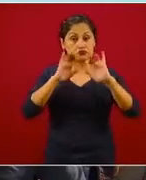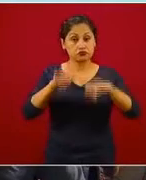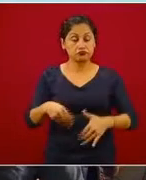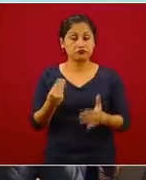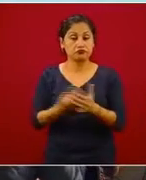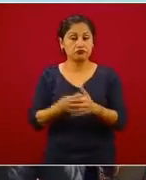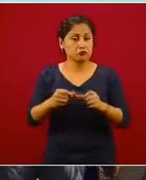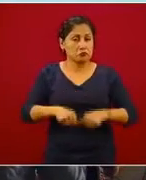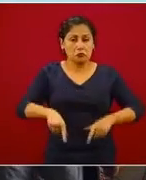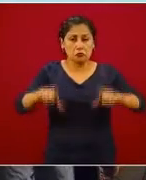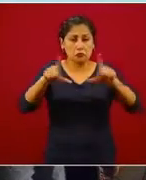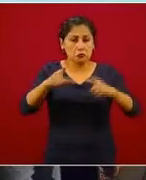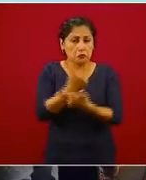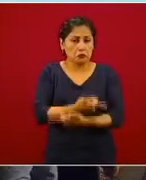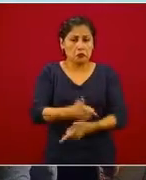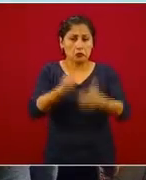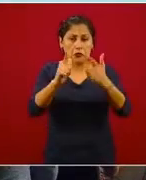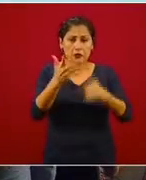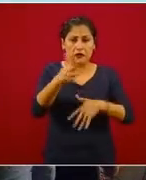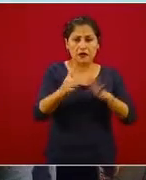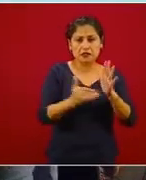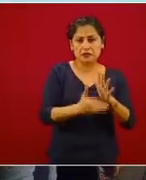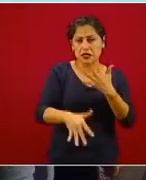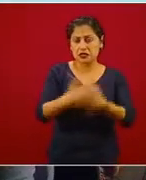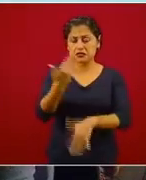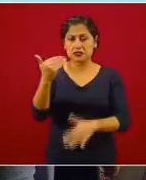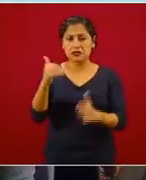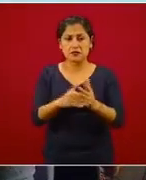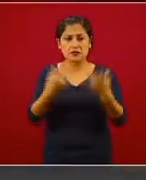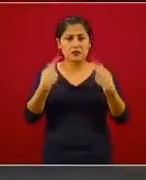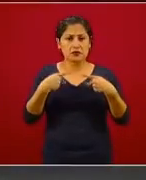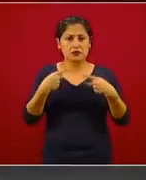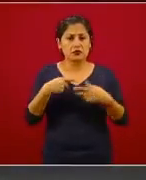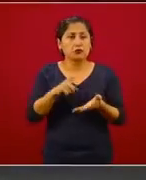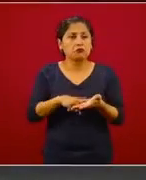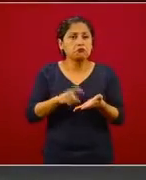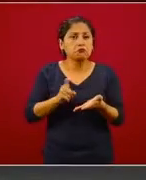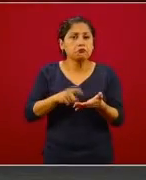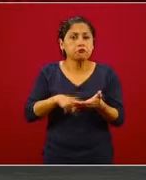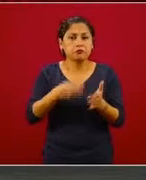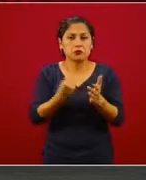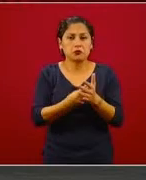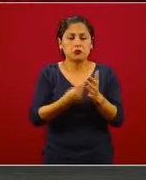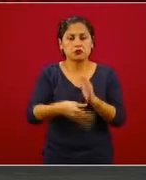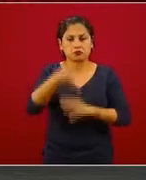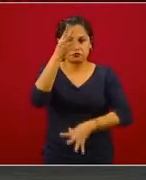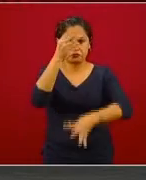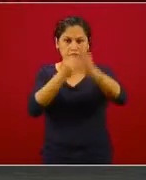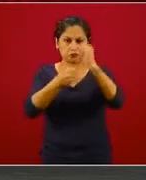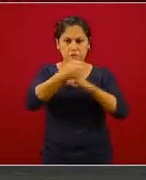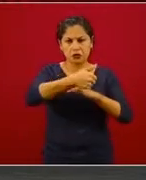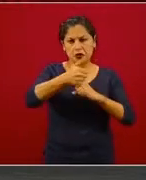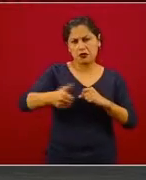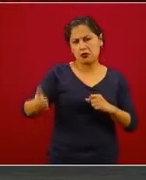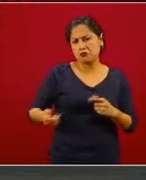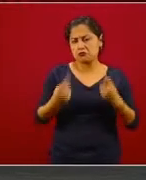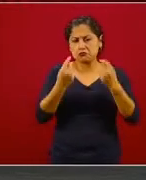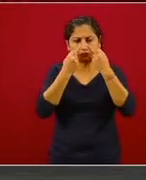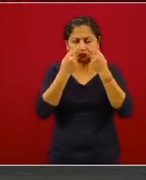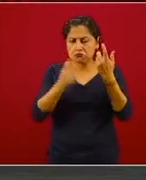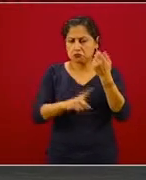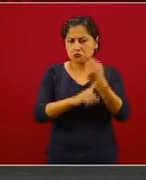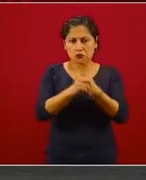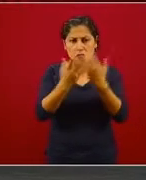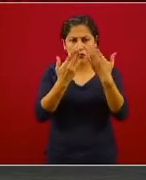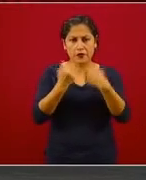just 12 days ago and a couple of days ago, and we have plenty of visits already. So again,